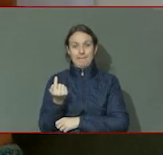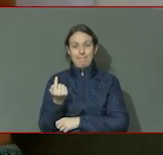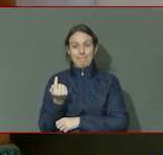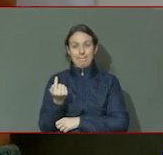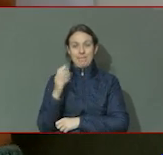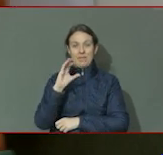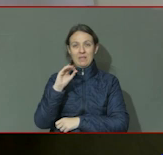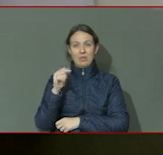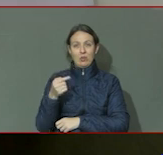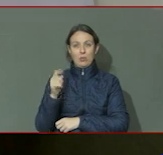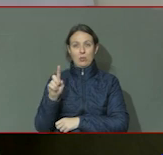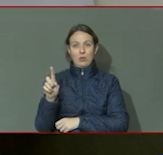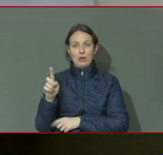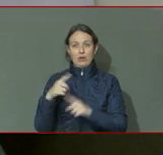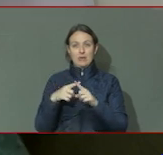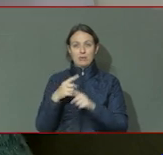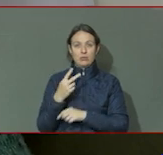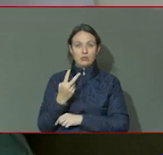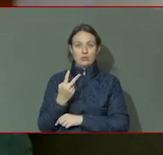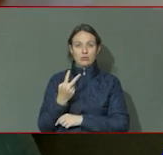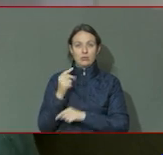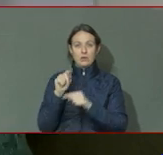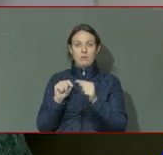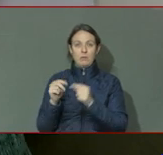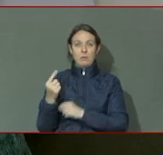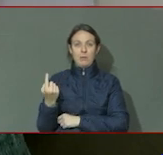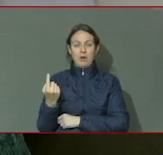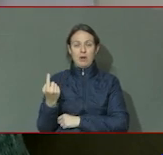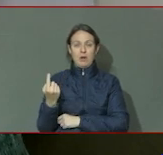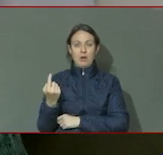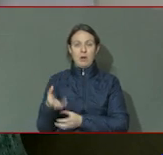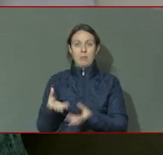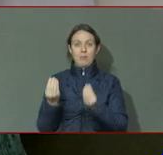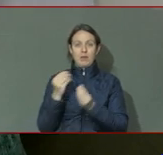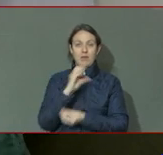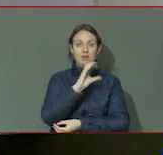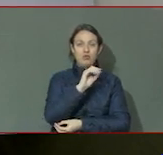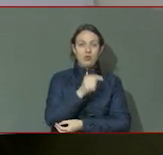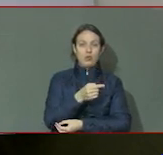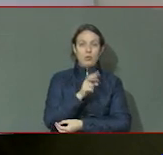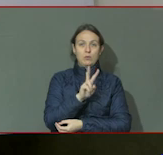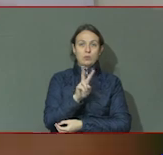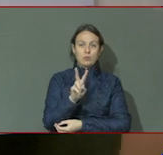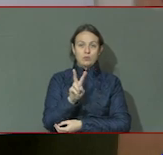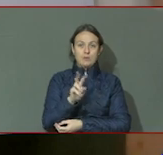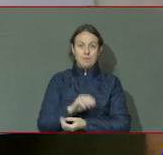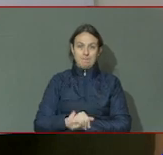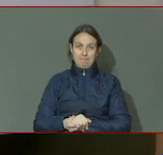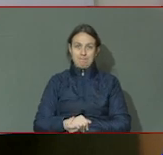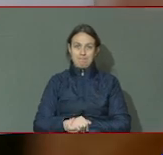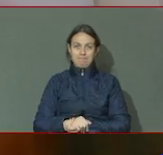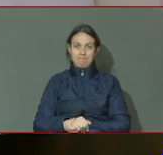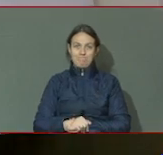say 0,11 times 2 divided by 1 gives me 0,22.